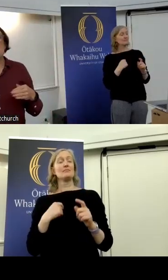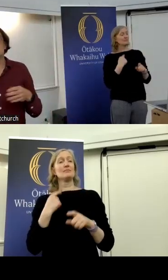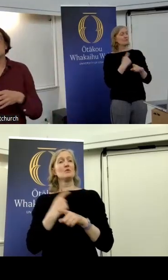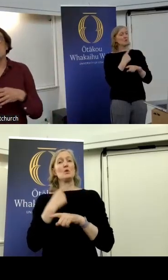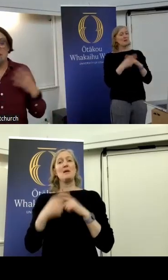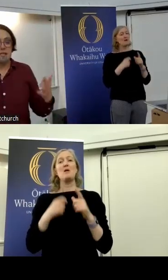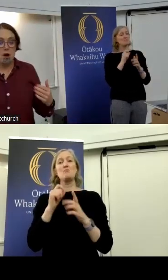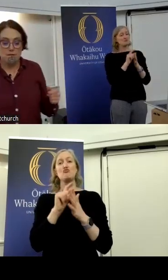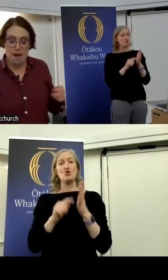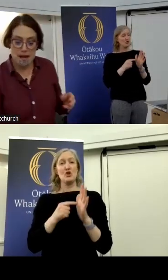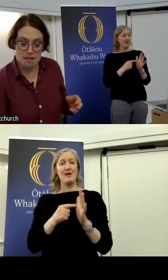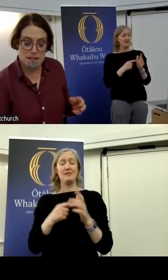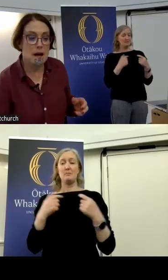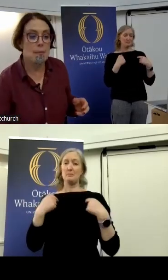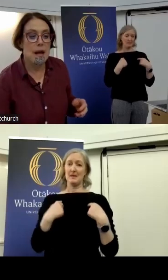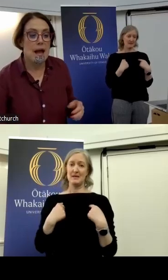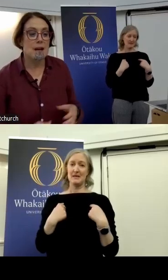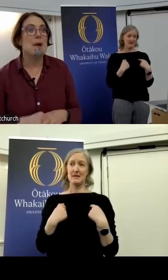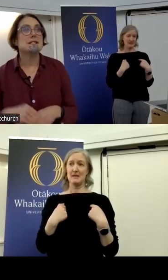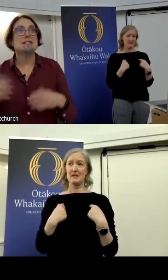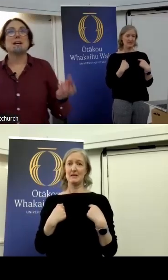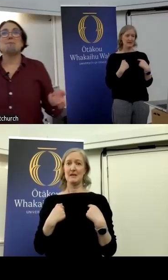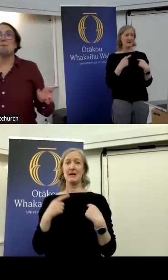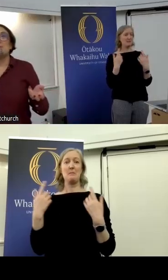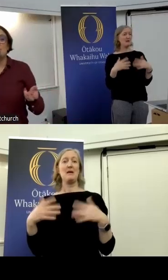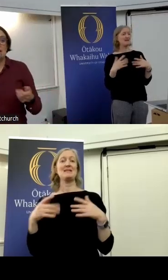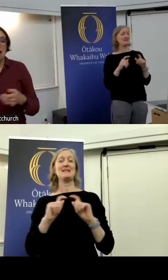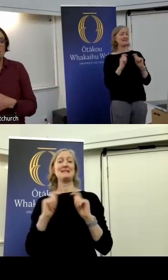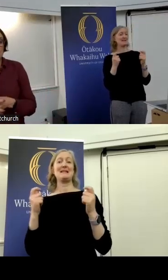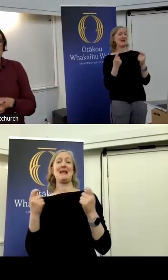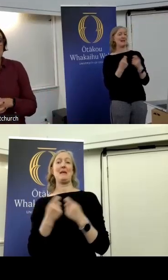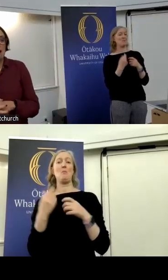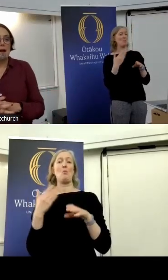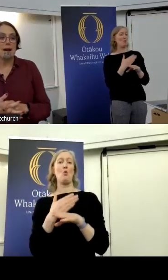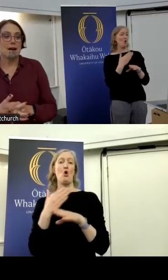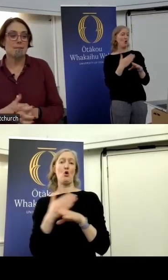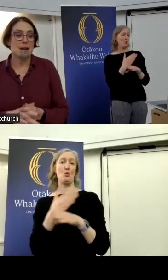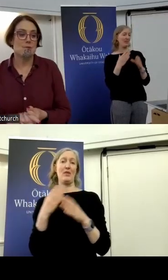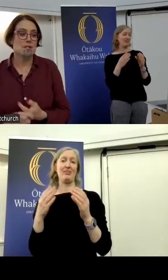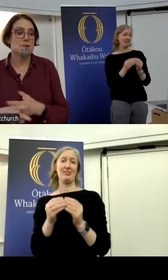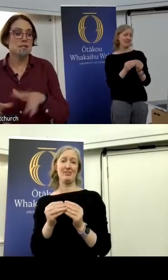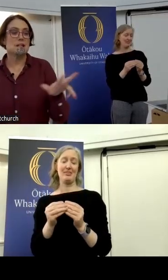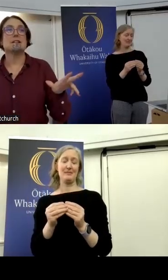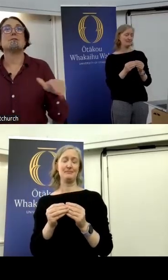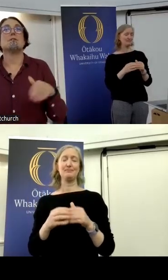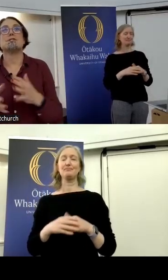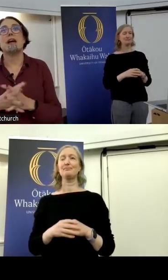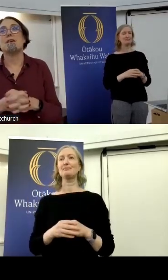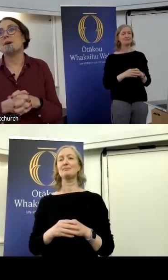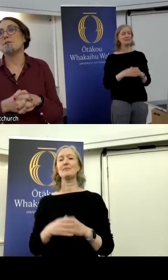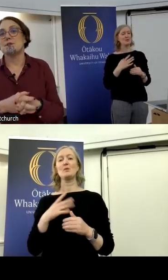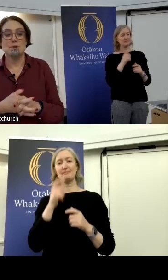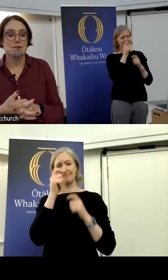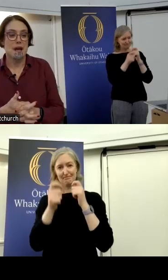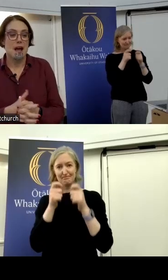is a project that myself and an amazing team of people have worked on, and I want to particularly acknowledge